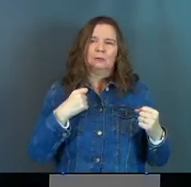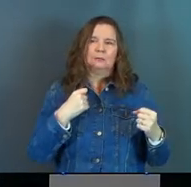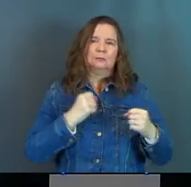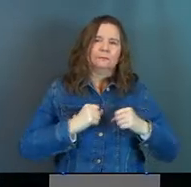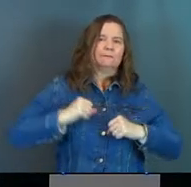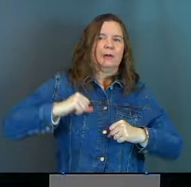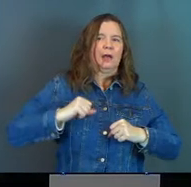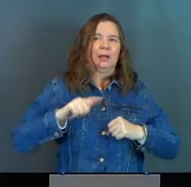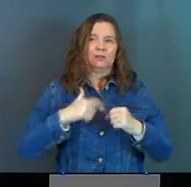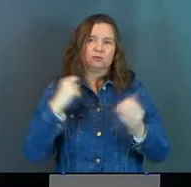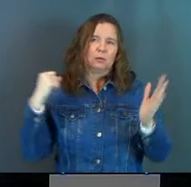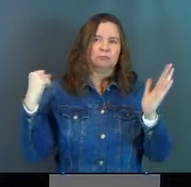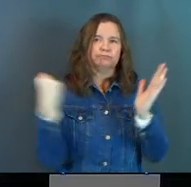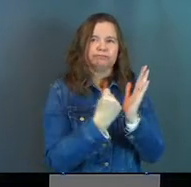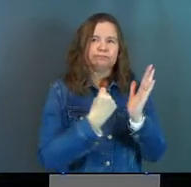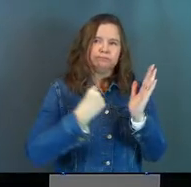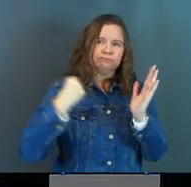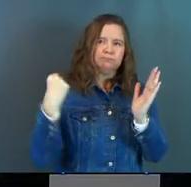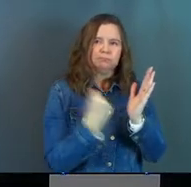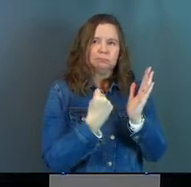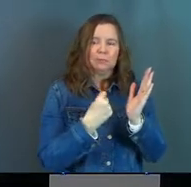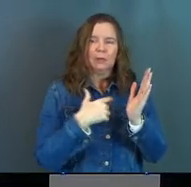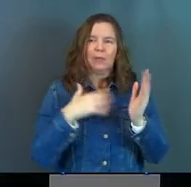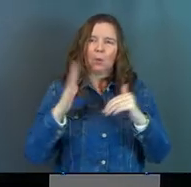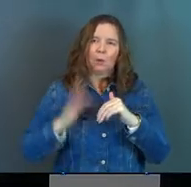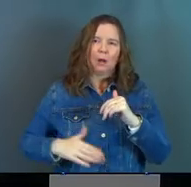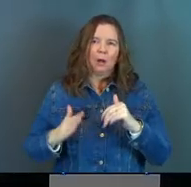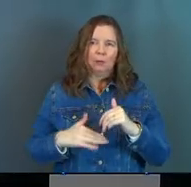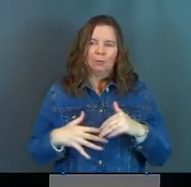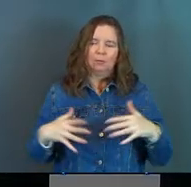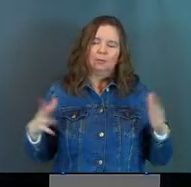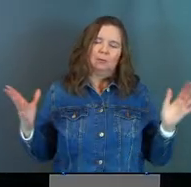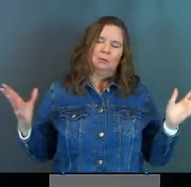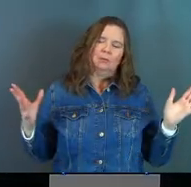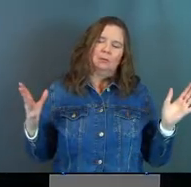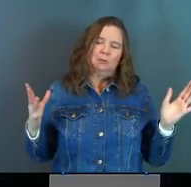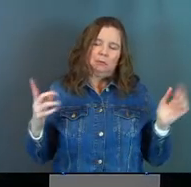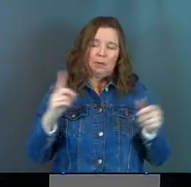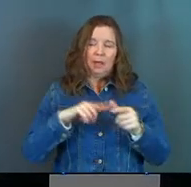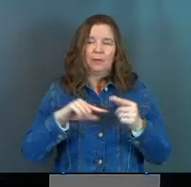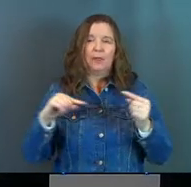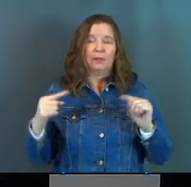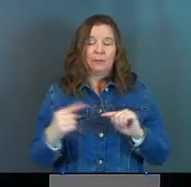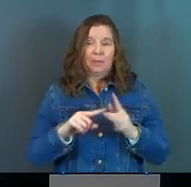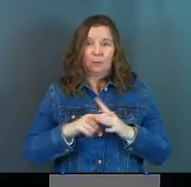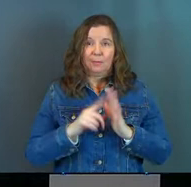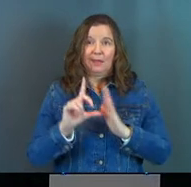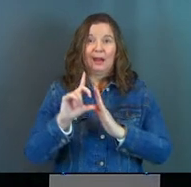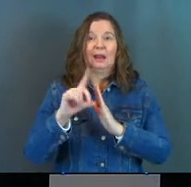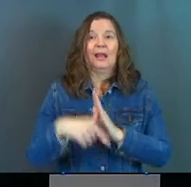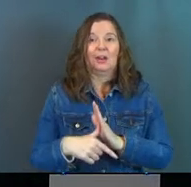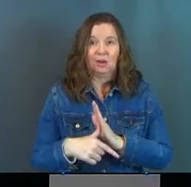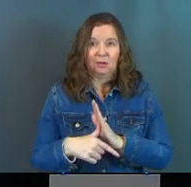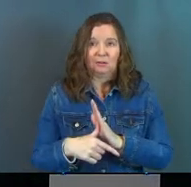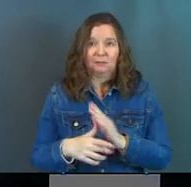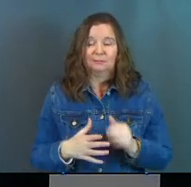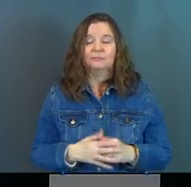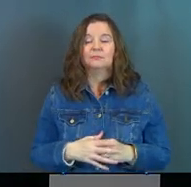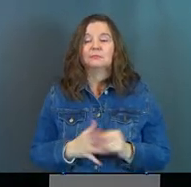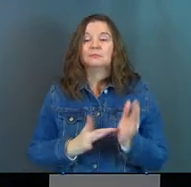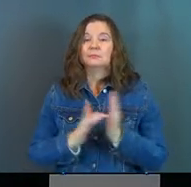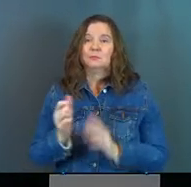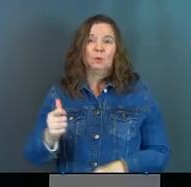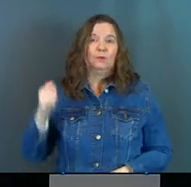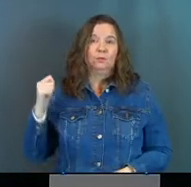nail them to the cross. They would numb them temporarily, and then the pain would really begin later on.